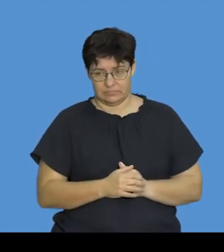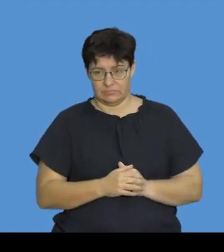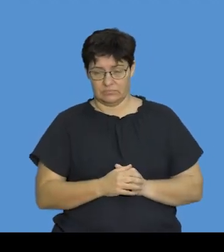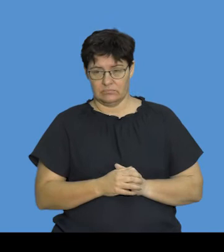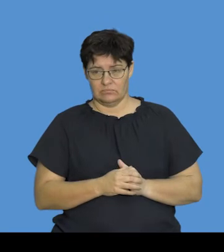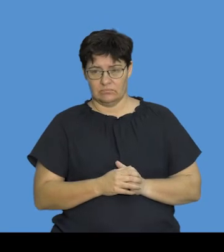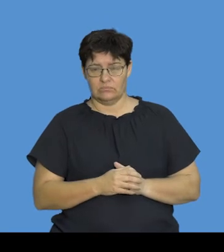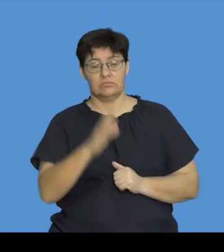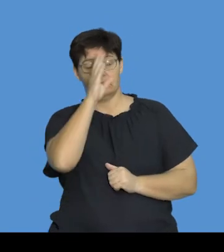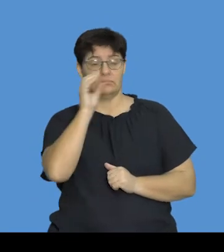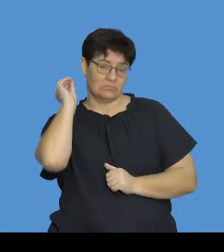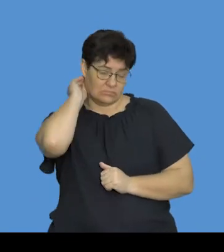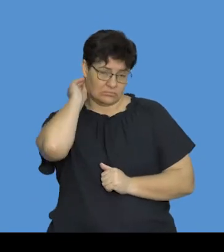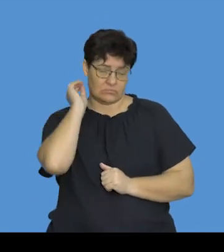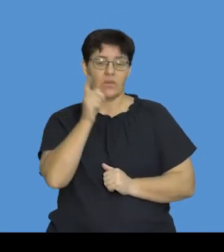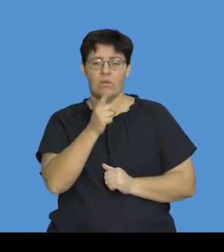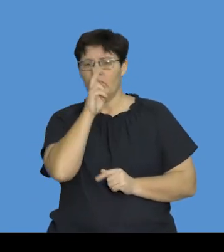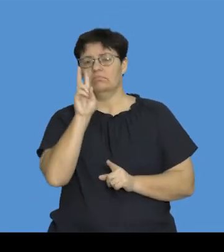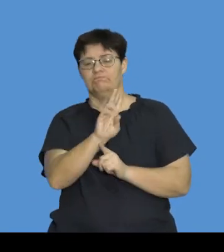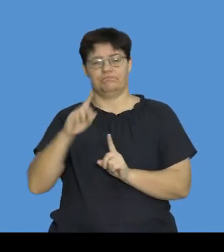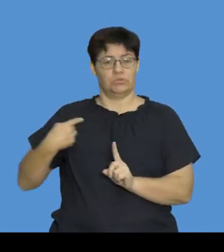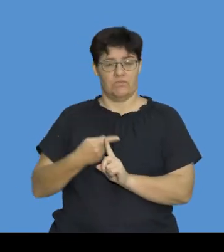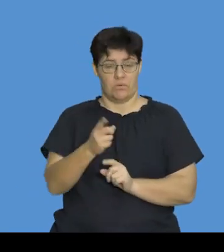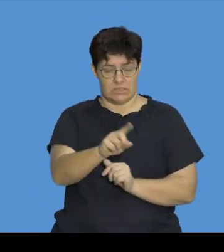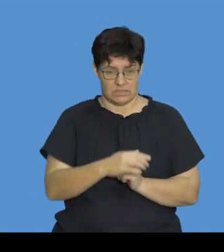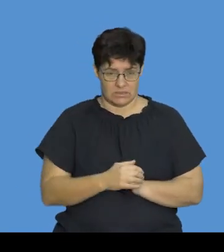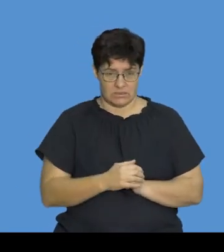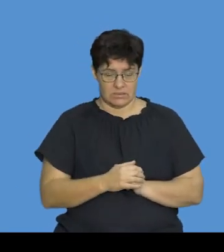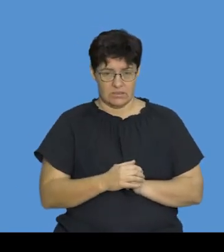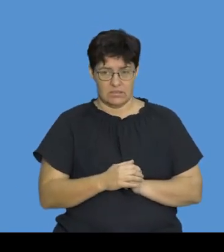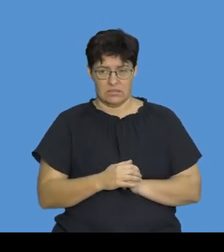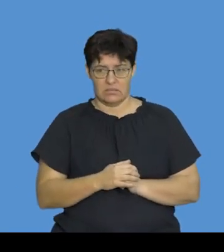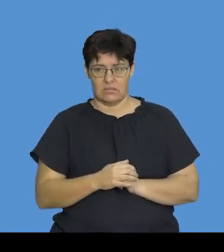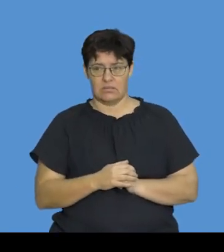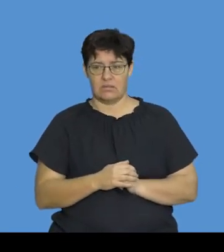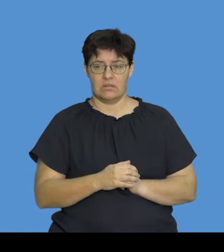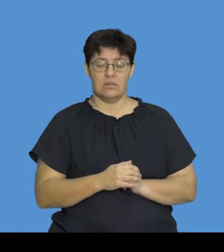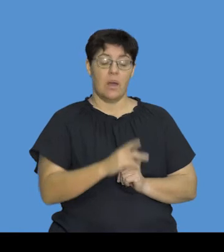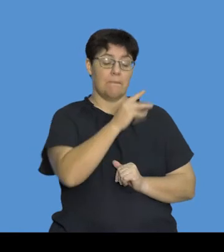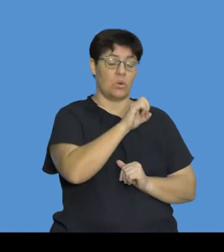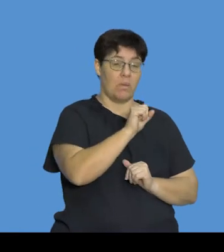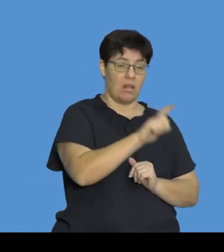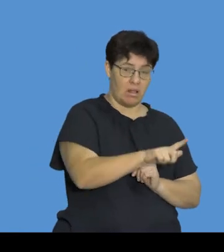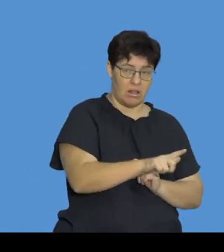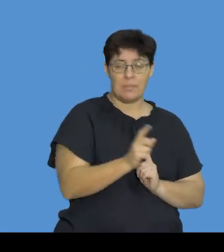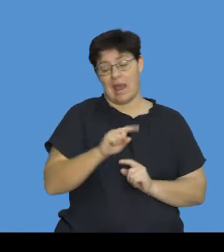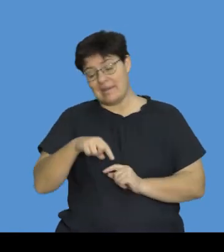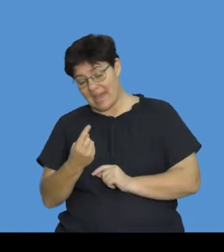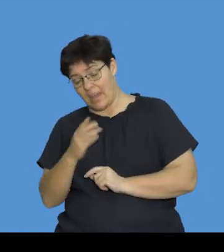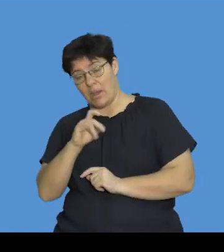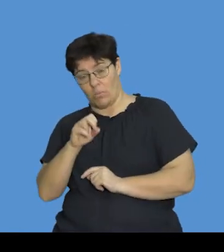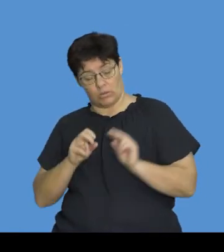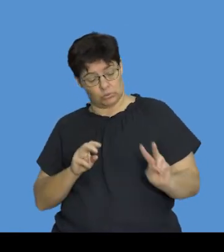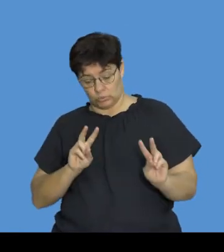to also remind you of what we've looked at so far, remember we said when we multiply a binomial with another